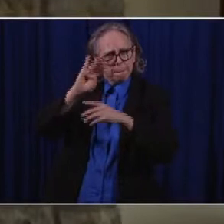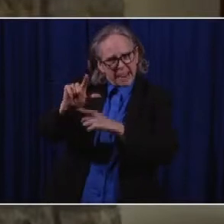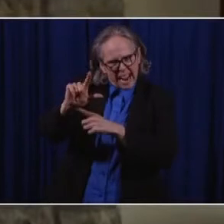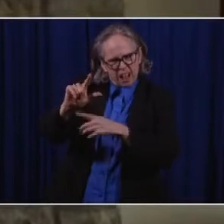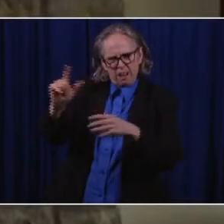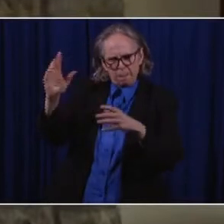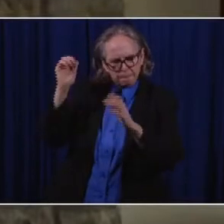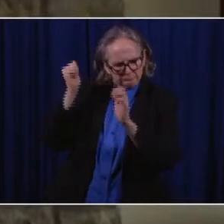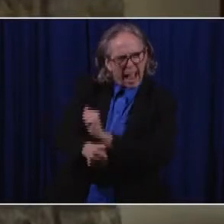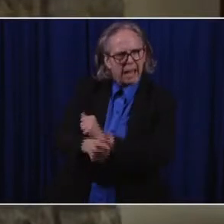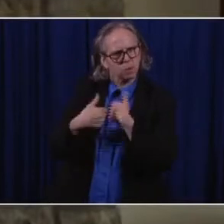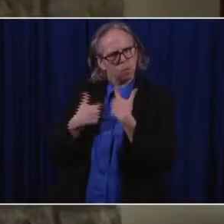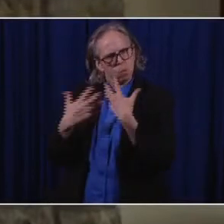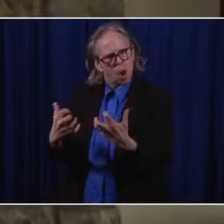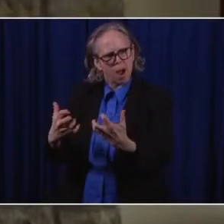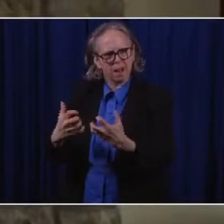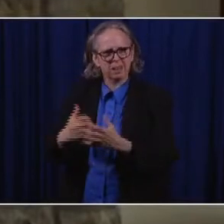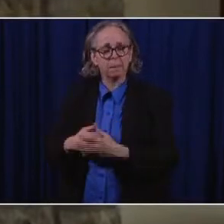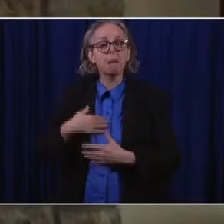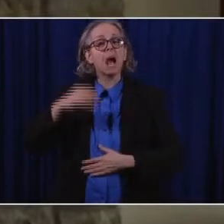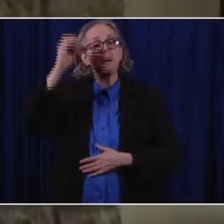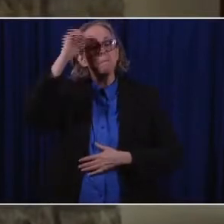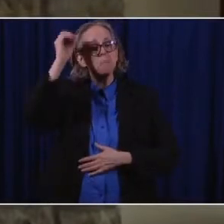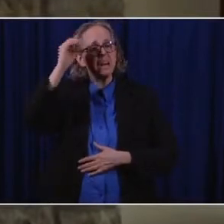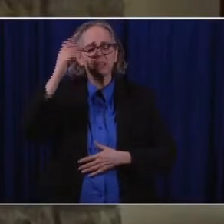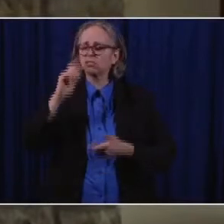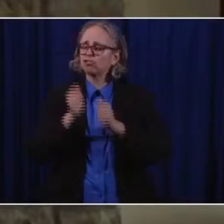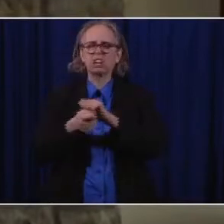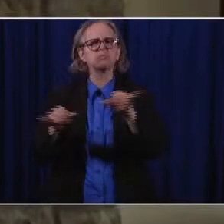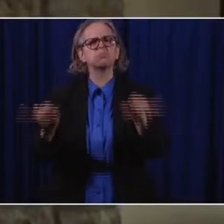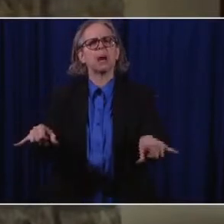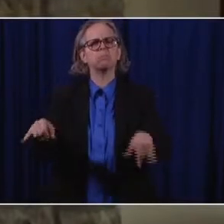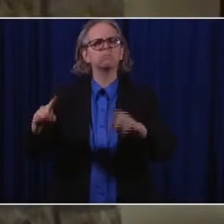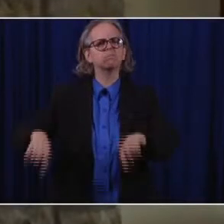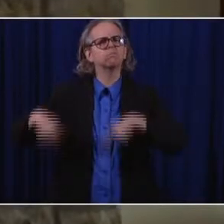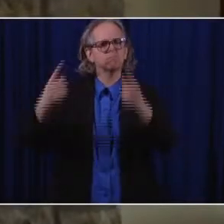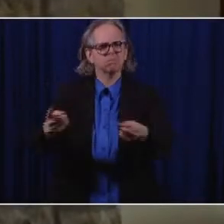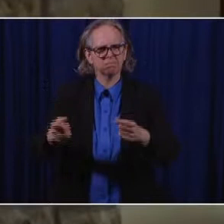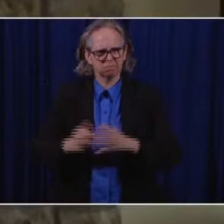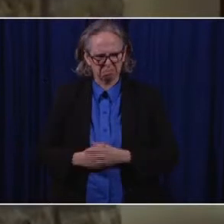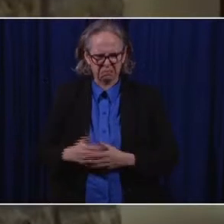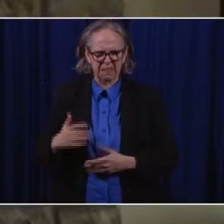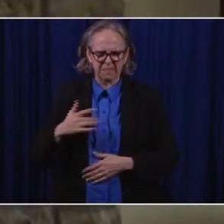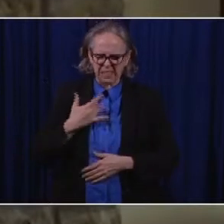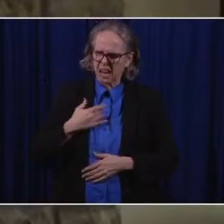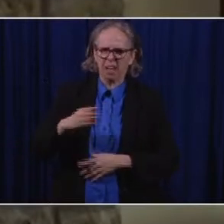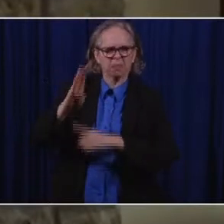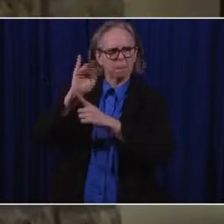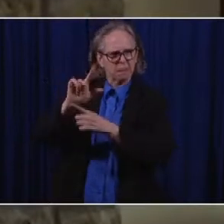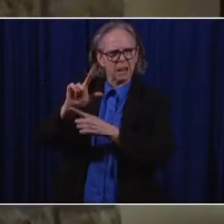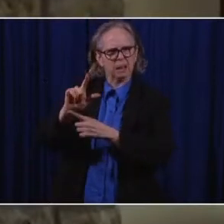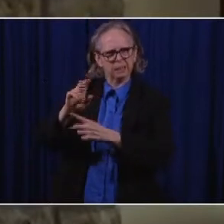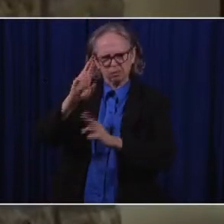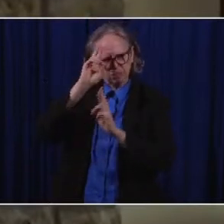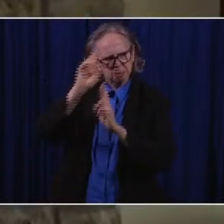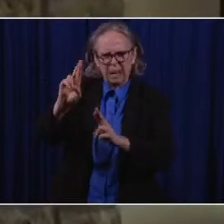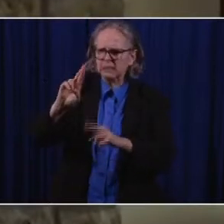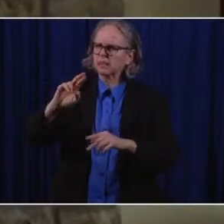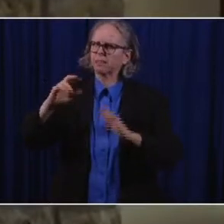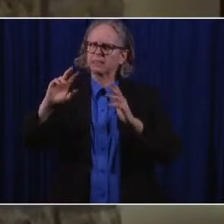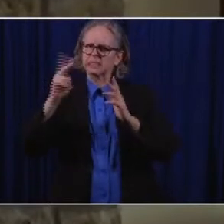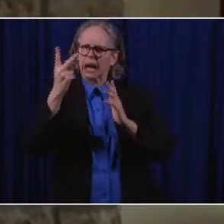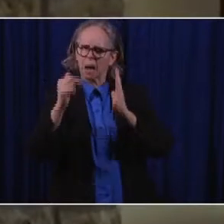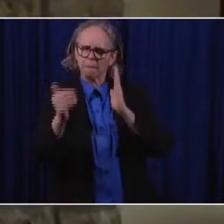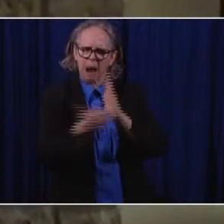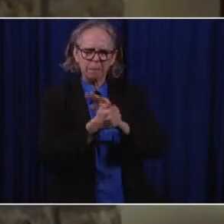I have not changed my position at all. It's a very strong bill. It's a bill that respects the Second Amendment. It's a bill that needs to